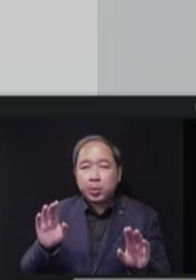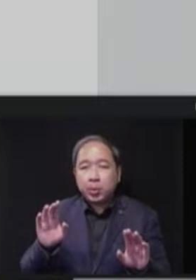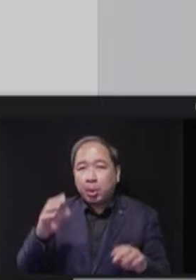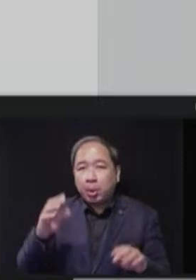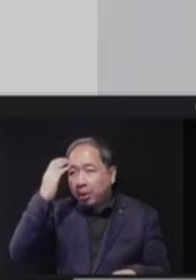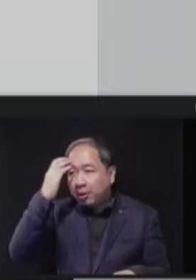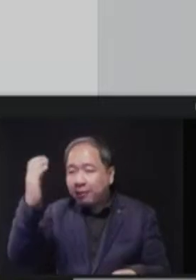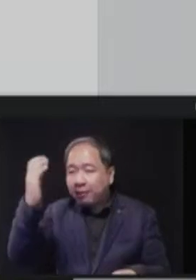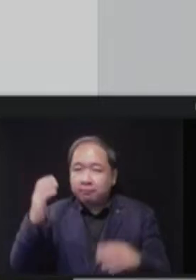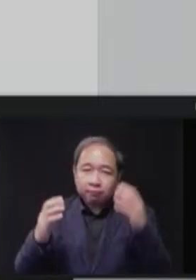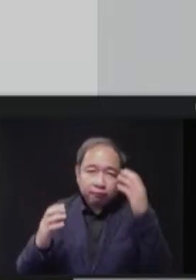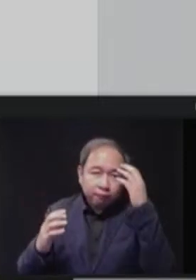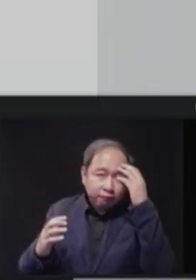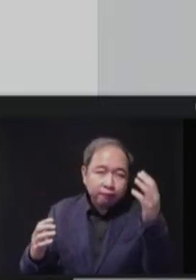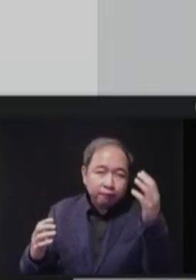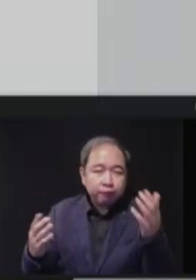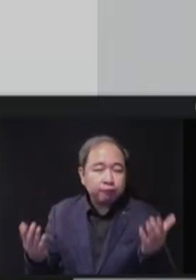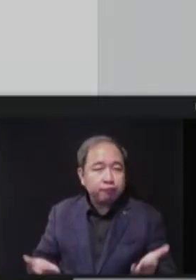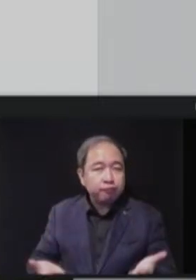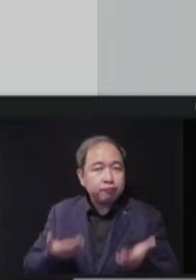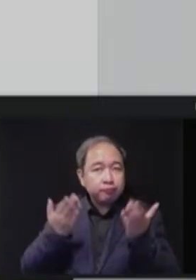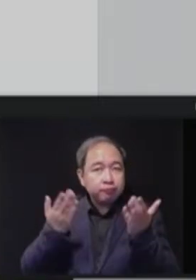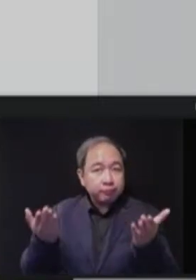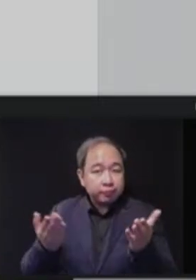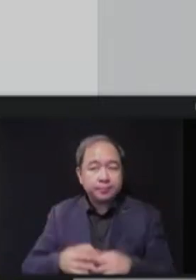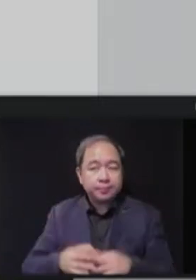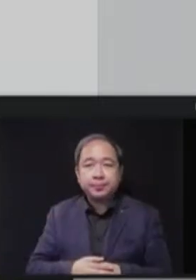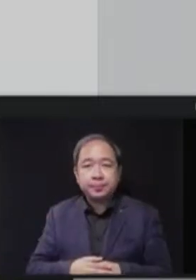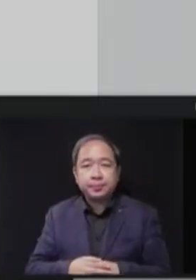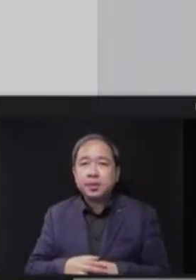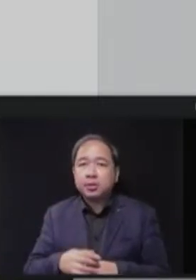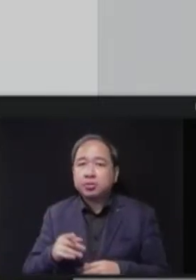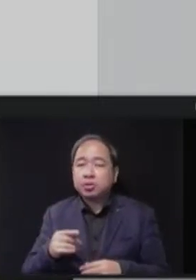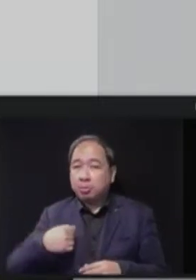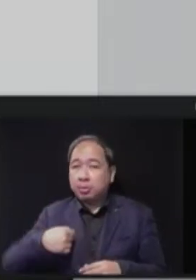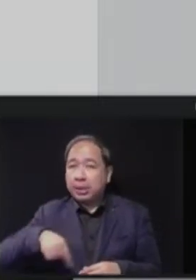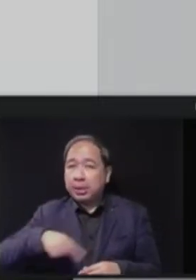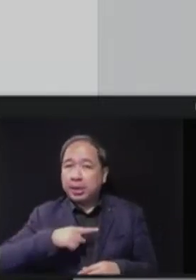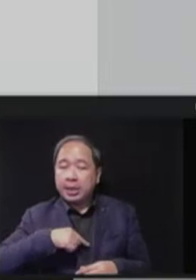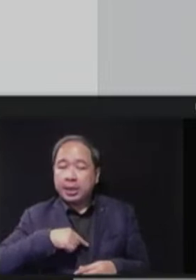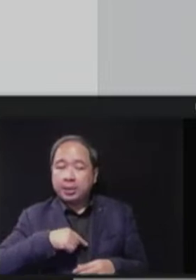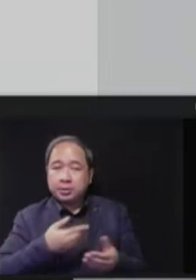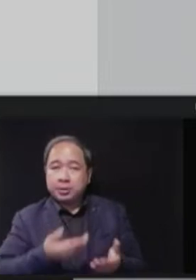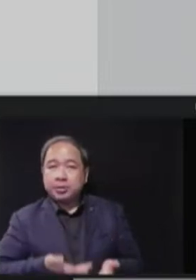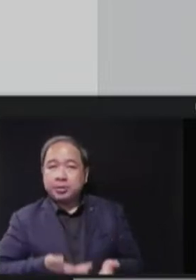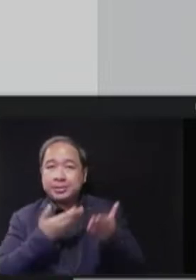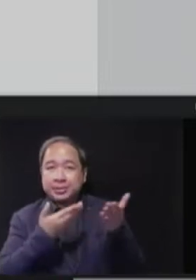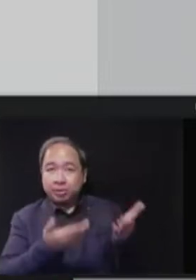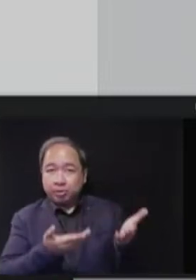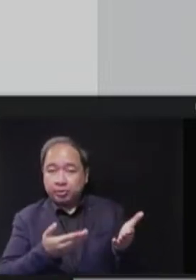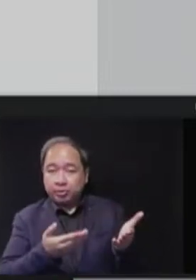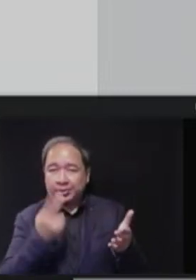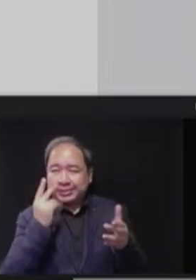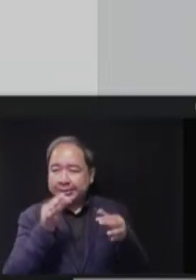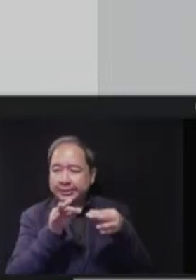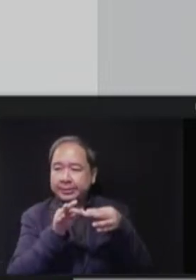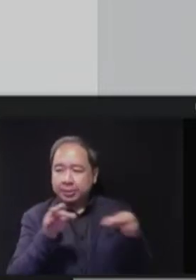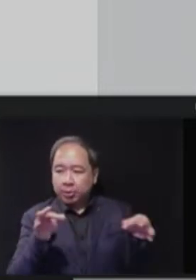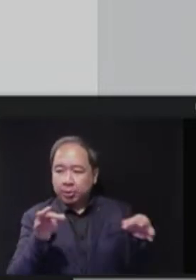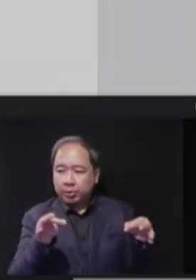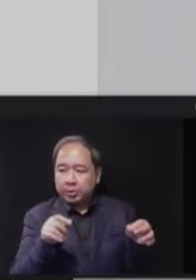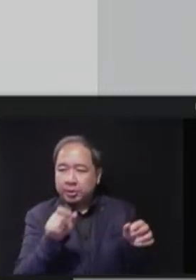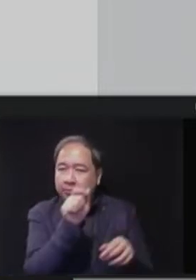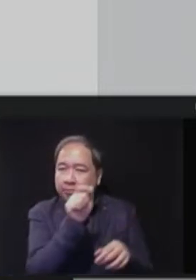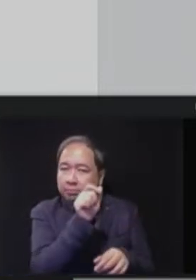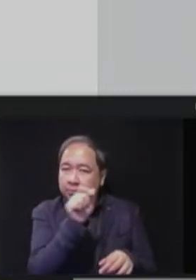we suggest to delete "and the outcomes of its reviews" and just refer to the